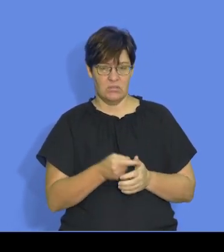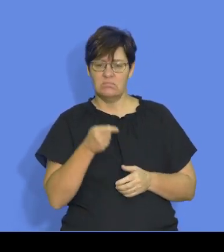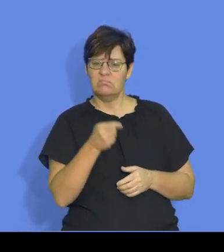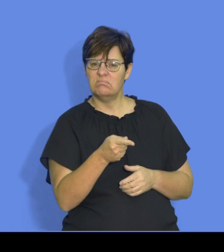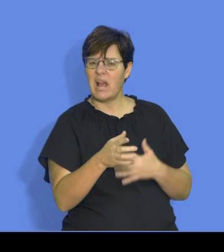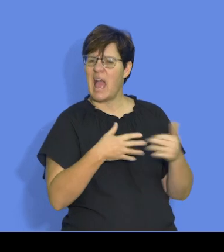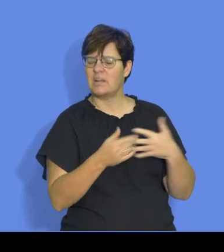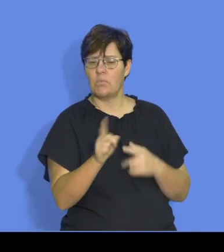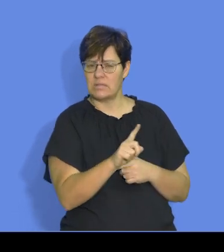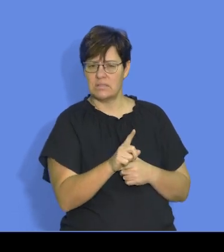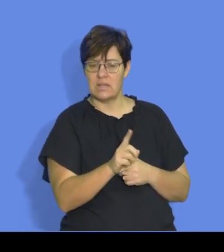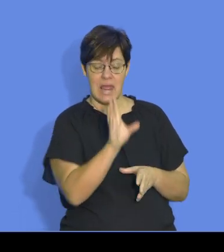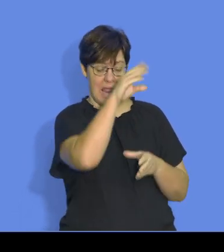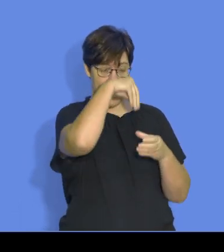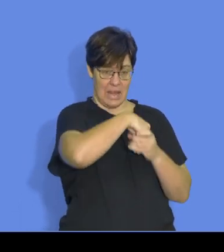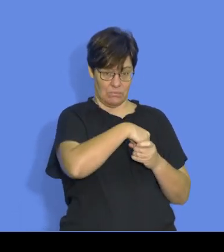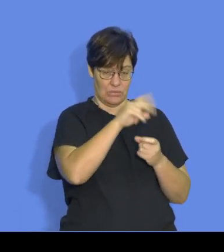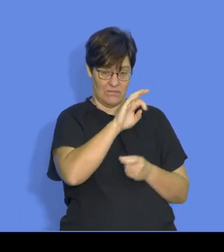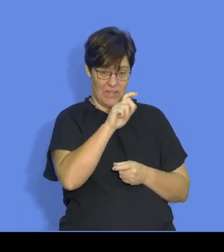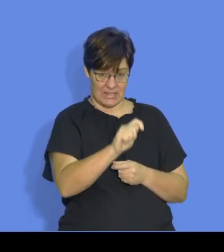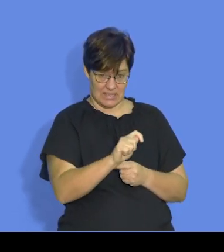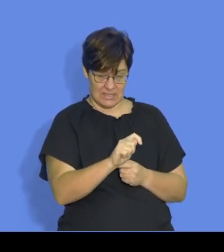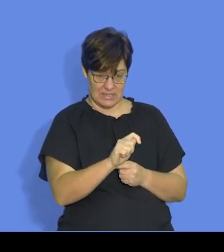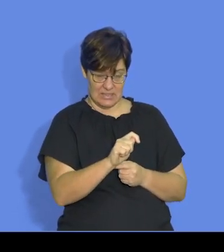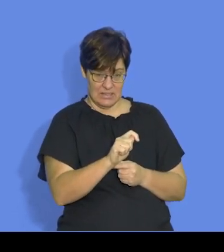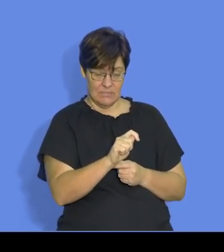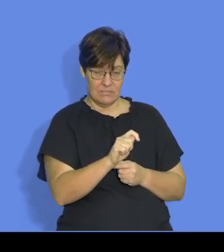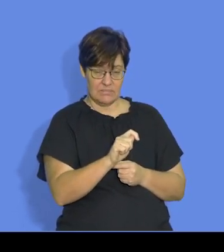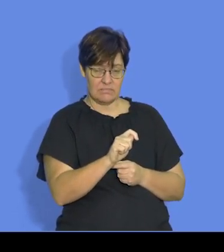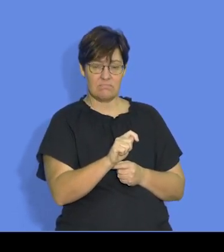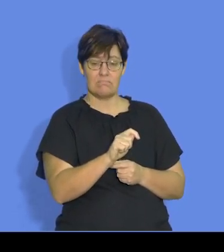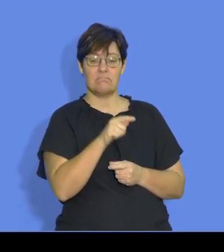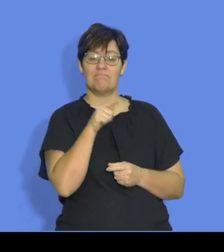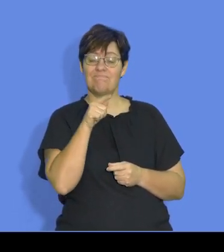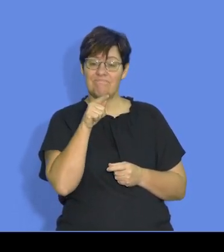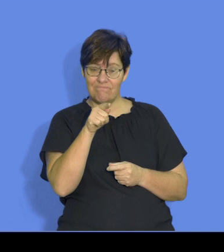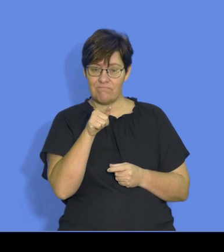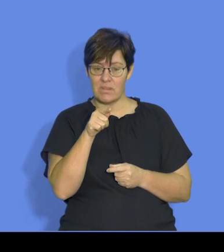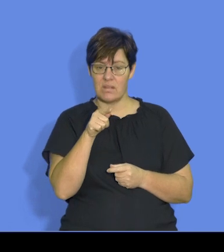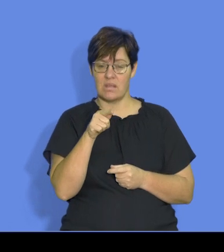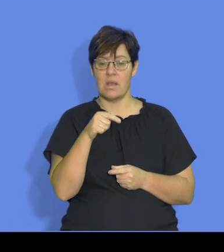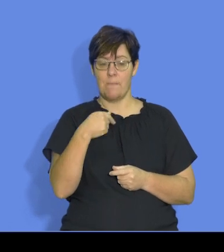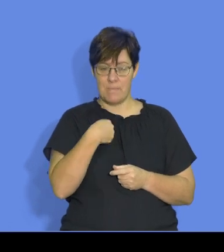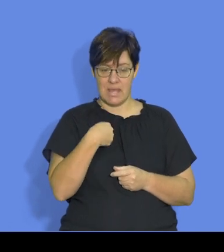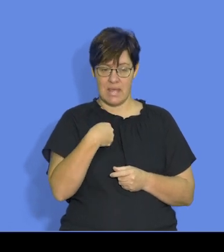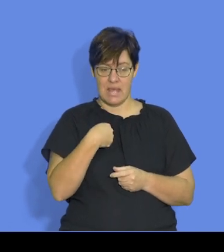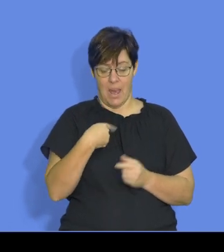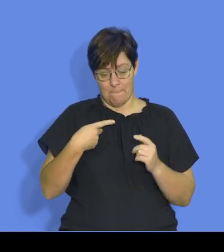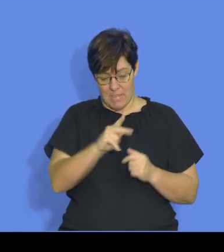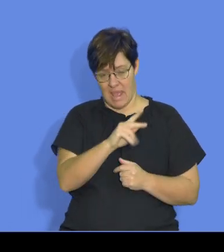with input VAT. That's the amount of VAT that you as a VAT vendor has